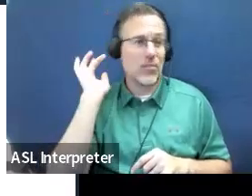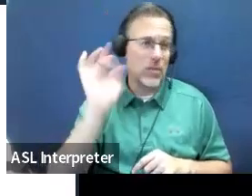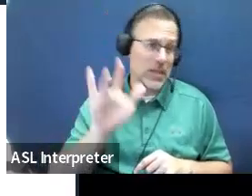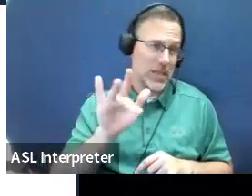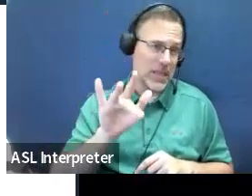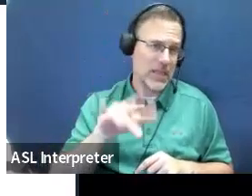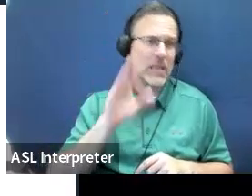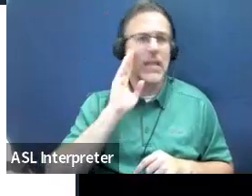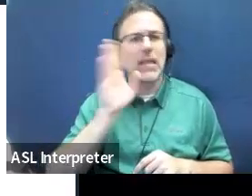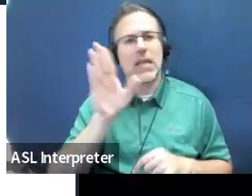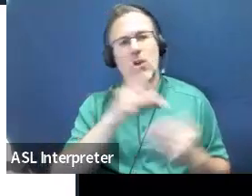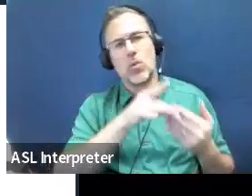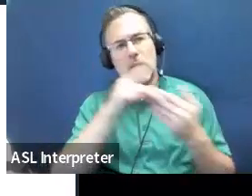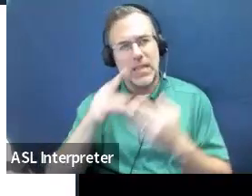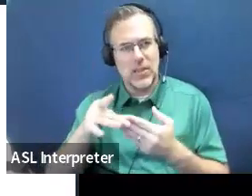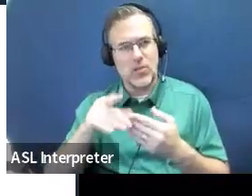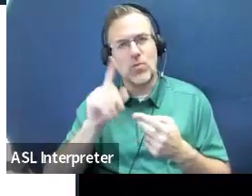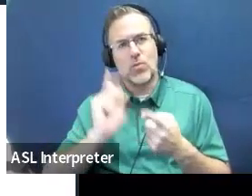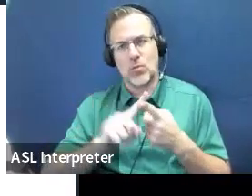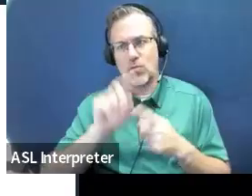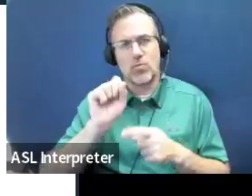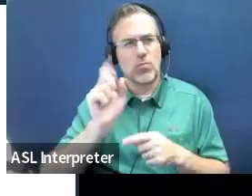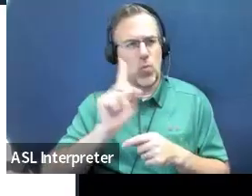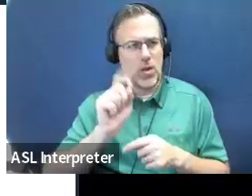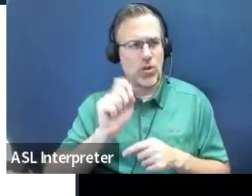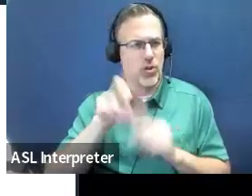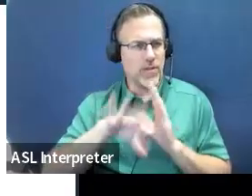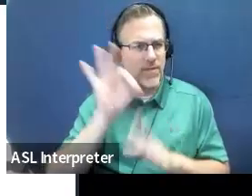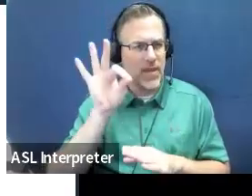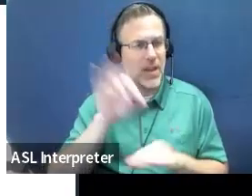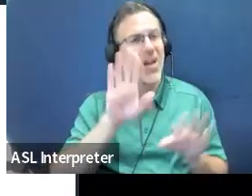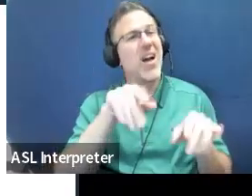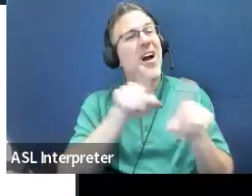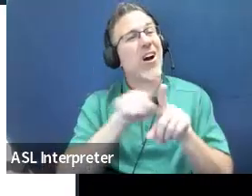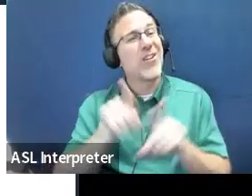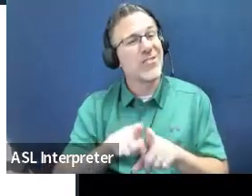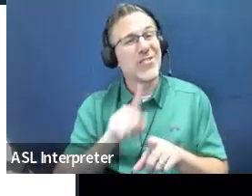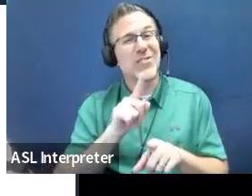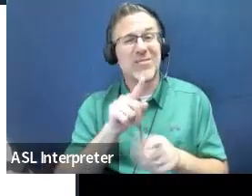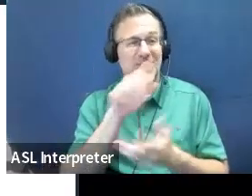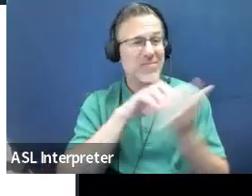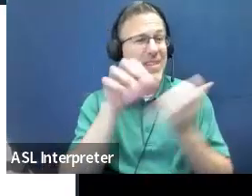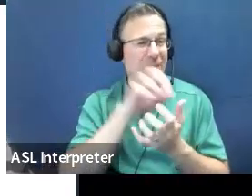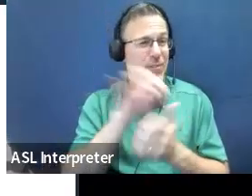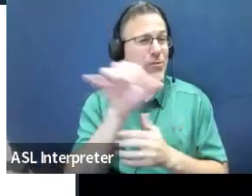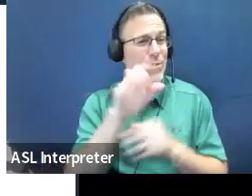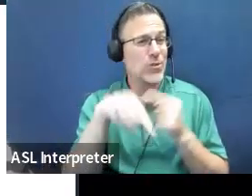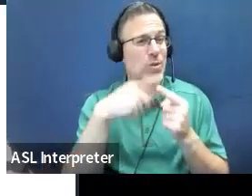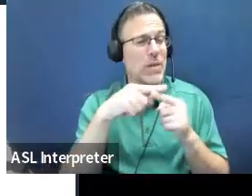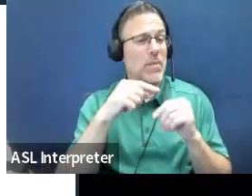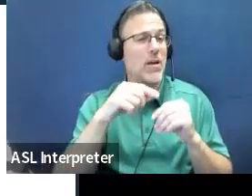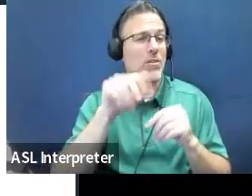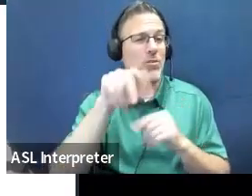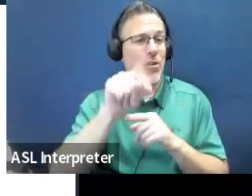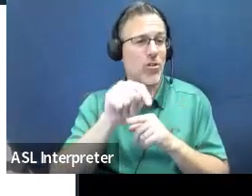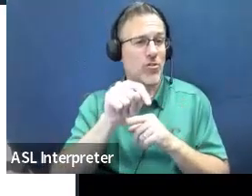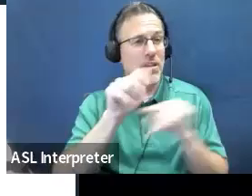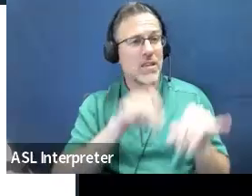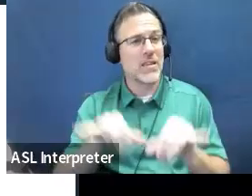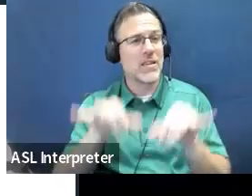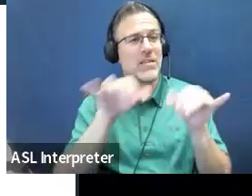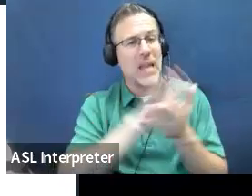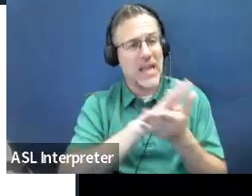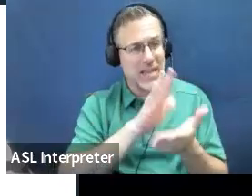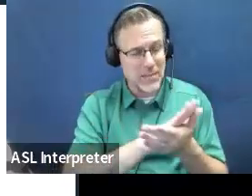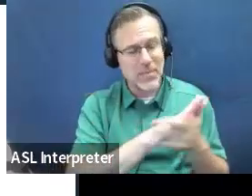take you to a spot where they are. So, oh, and it's also very confusing about the alternate academic standards